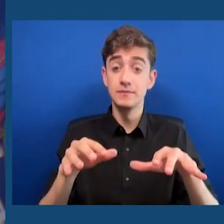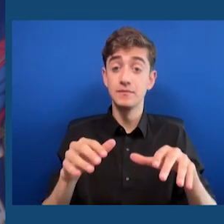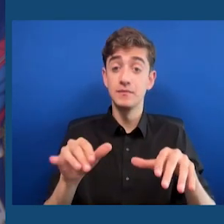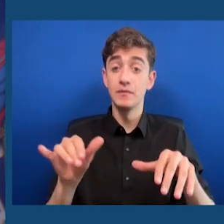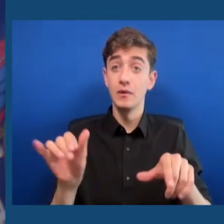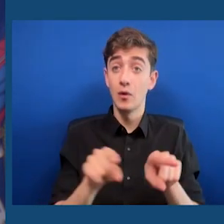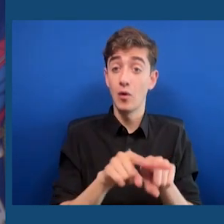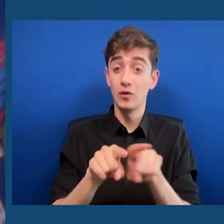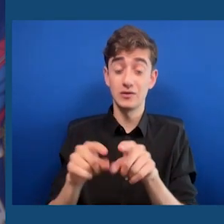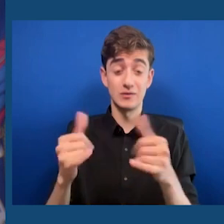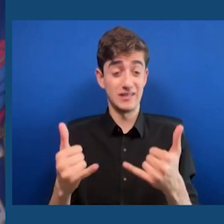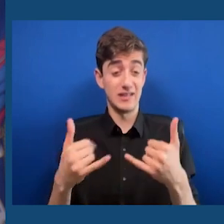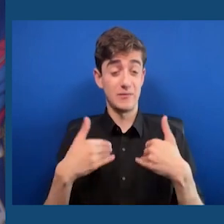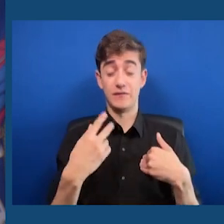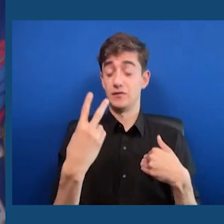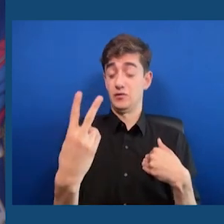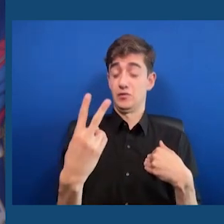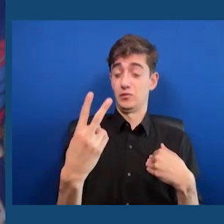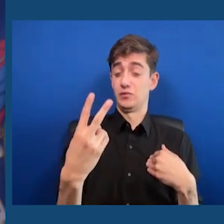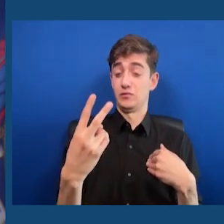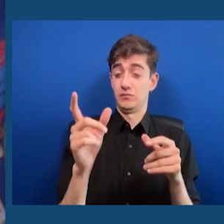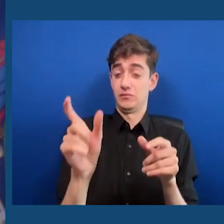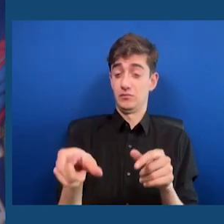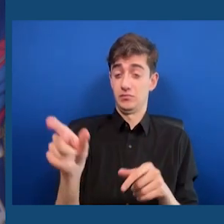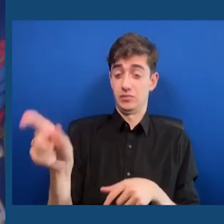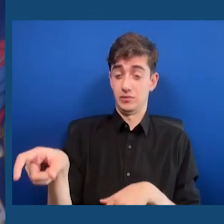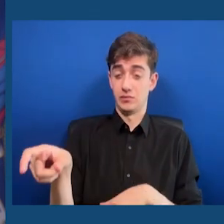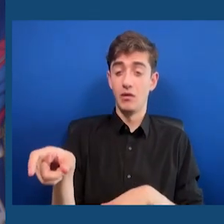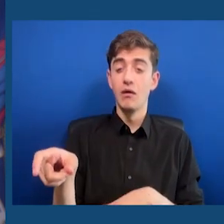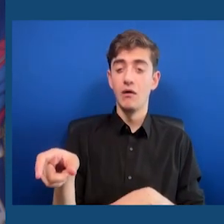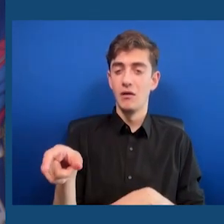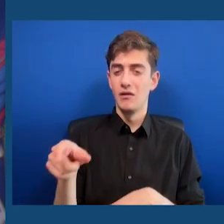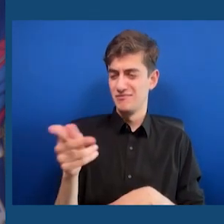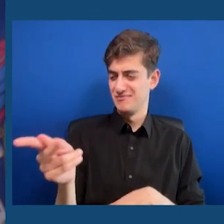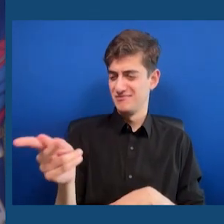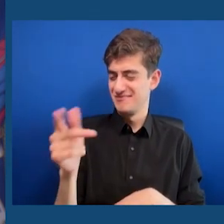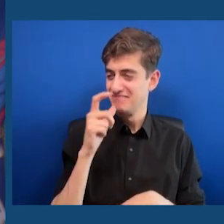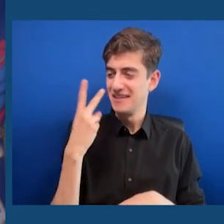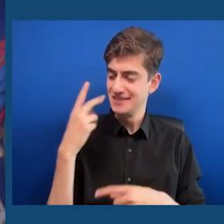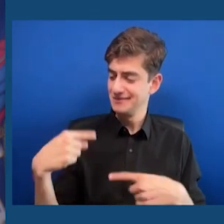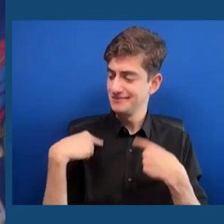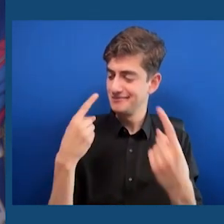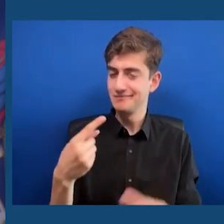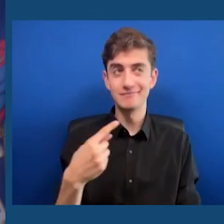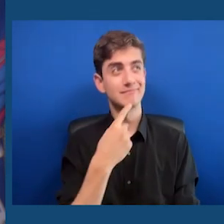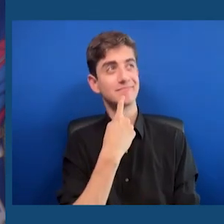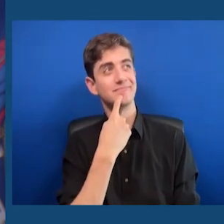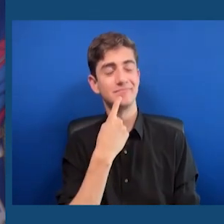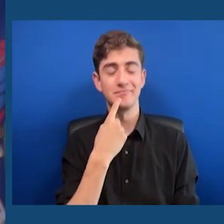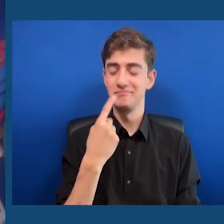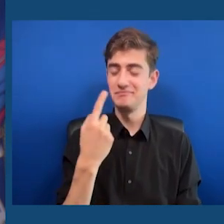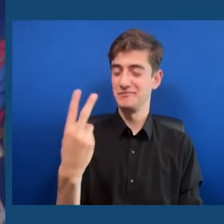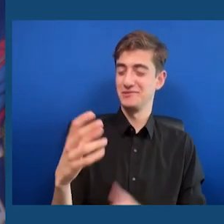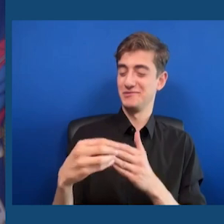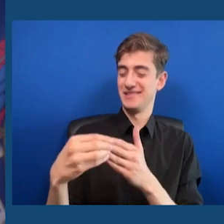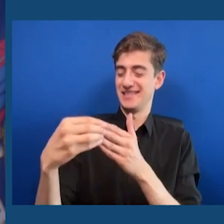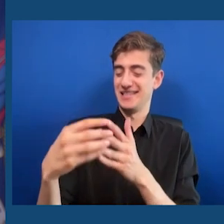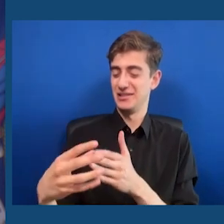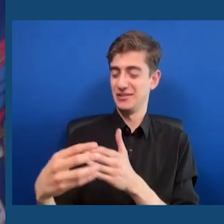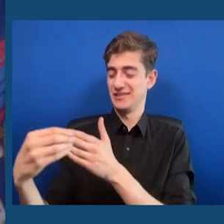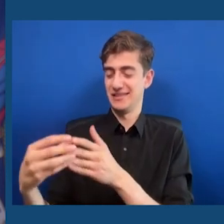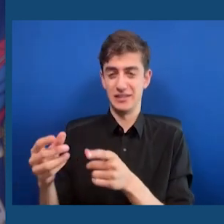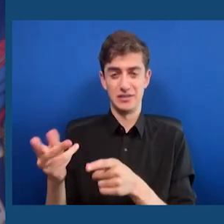two individuals who I don't think I've seen in a little while. I kind of miss them. Our two leaders. Are they in the room?